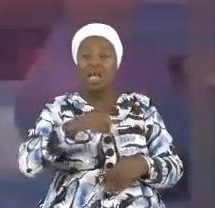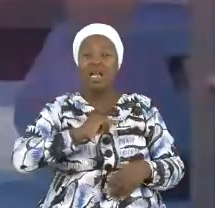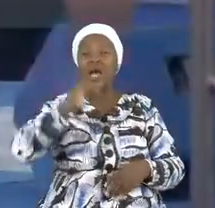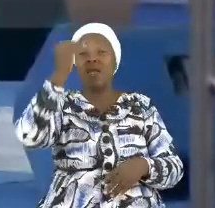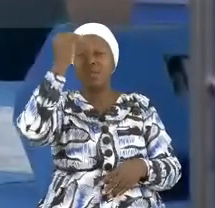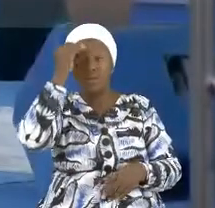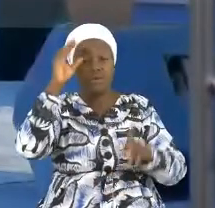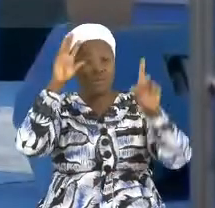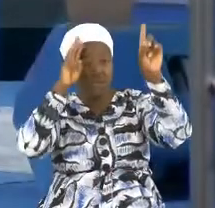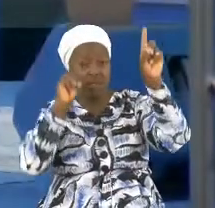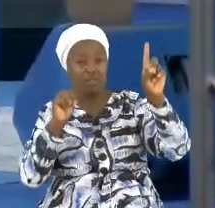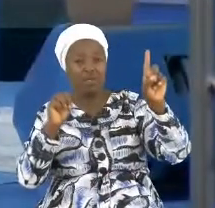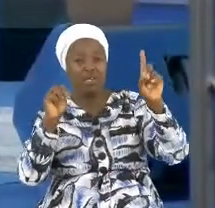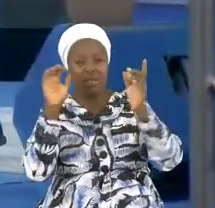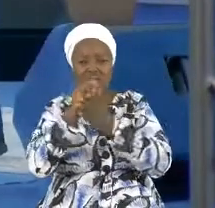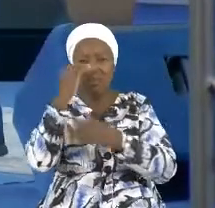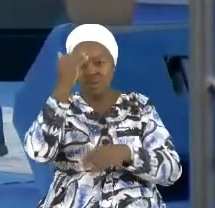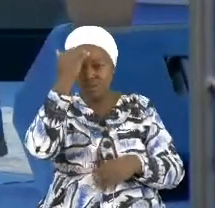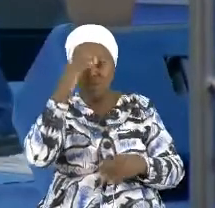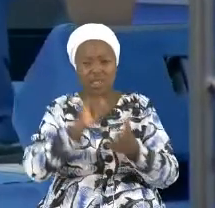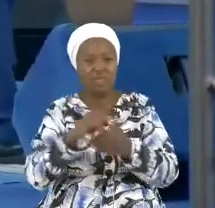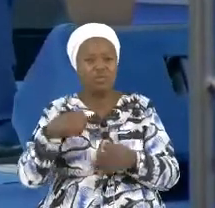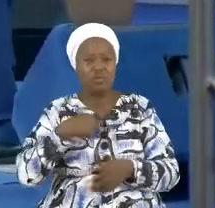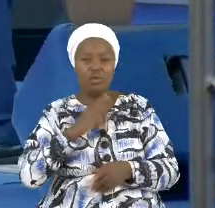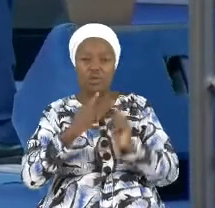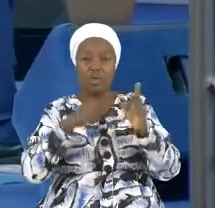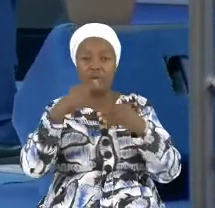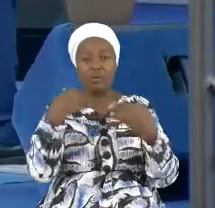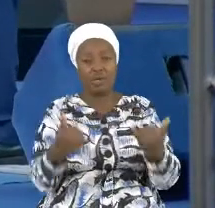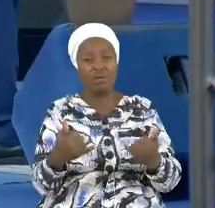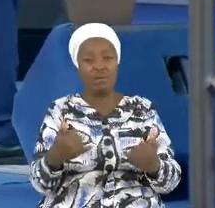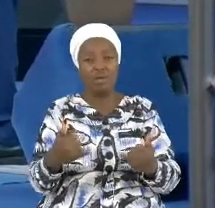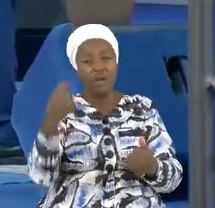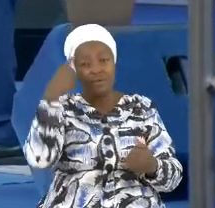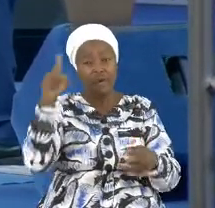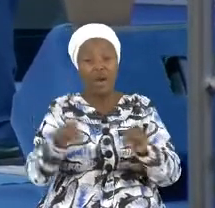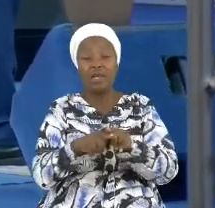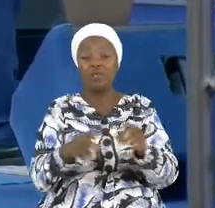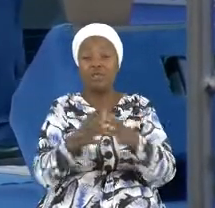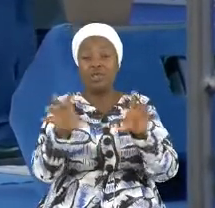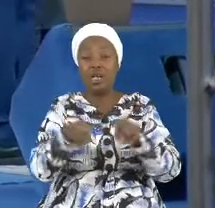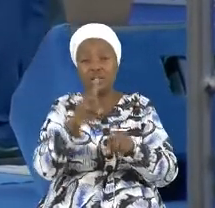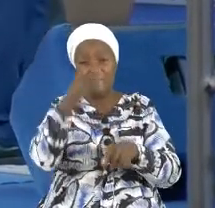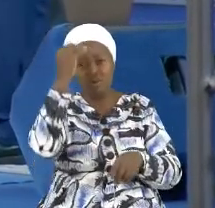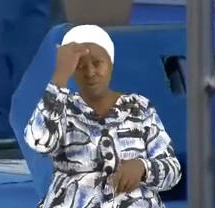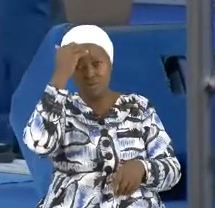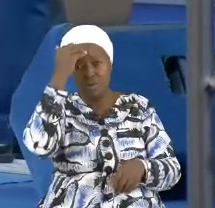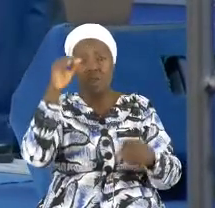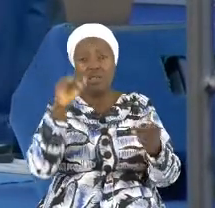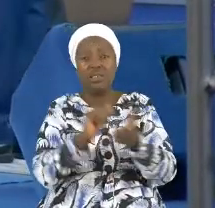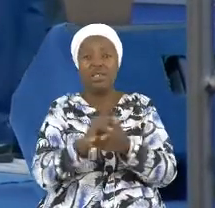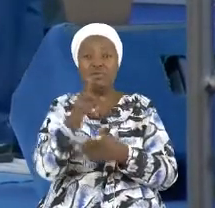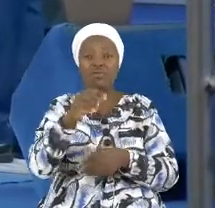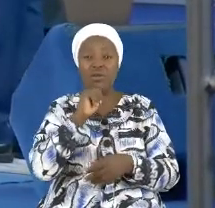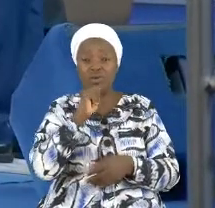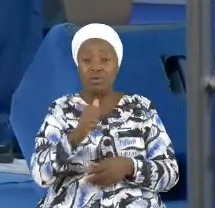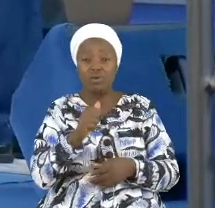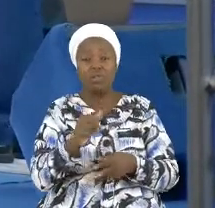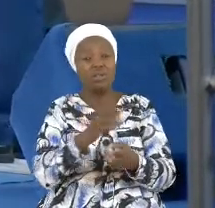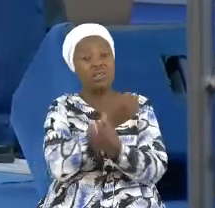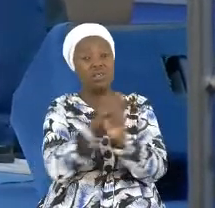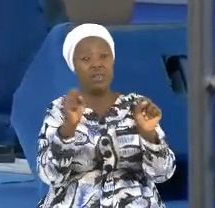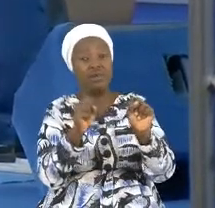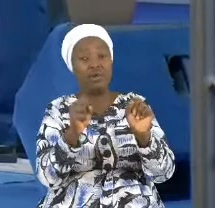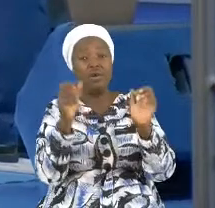the knowledge we're talking about here now. For as much as ye know that ye were not redeemed with